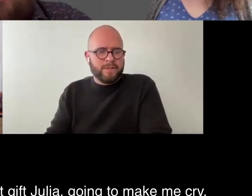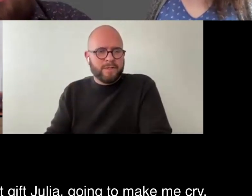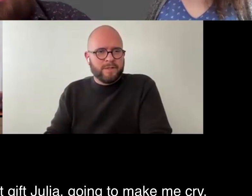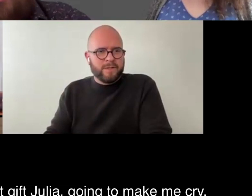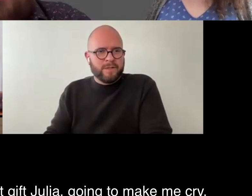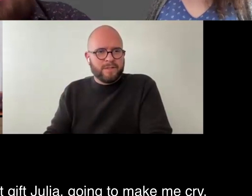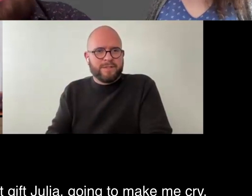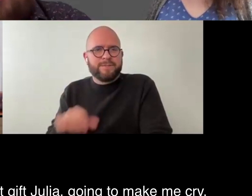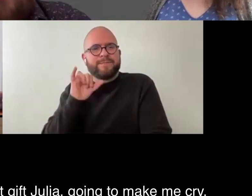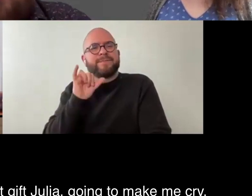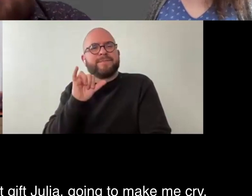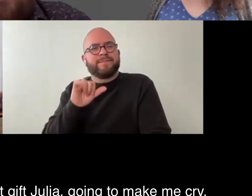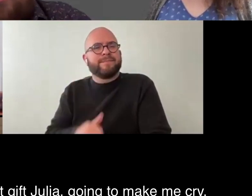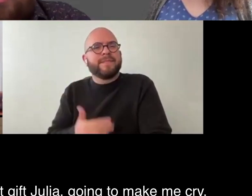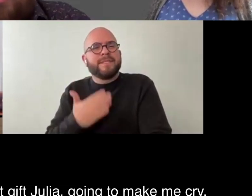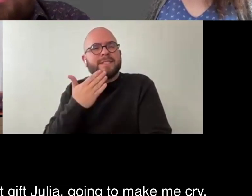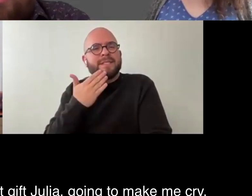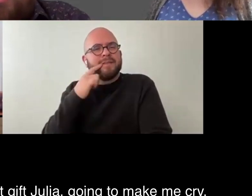Thank you for that gift, Julia.